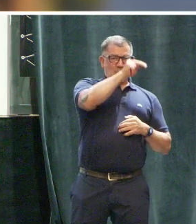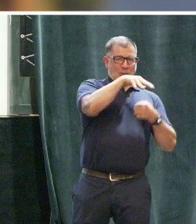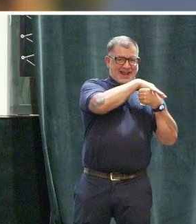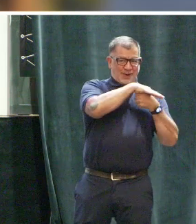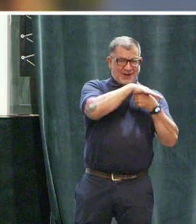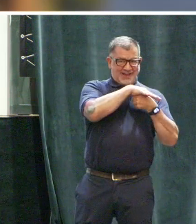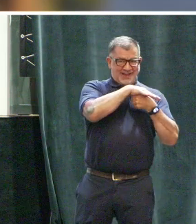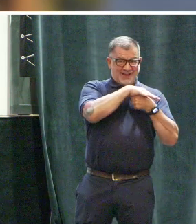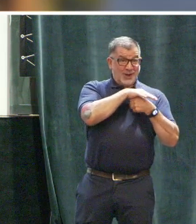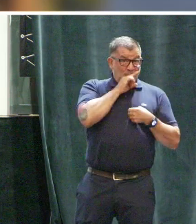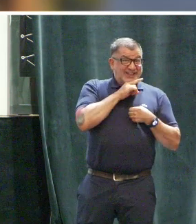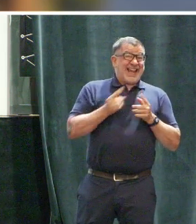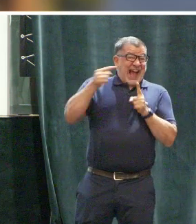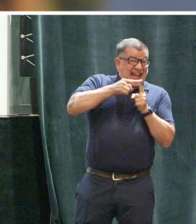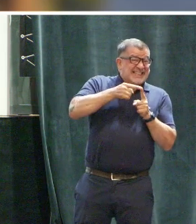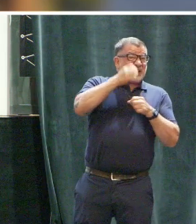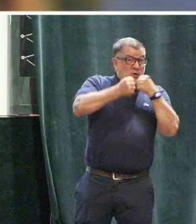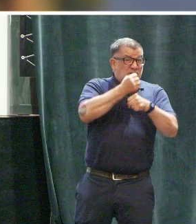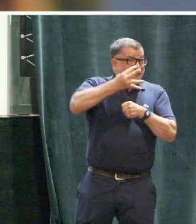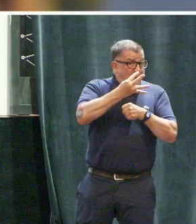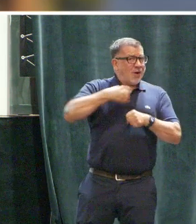construction that's actually begun here.